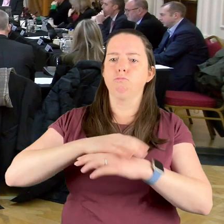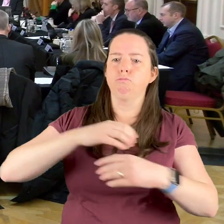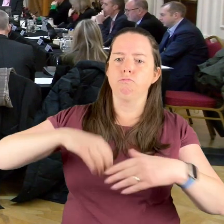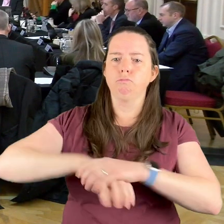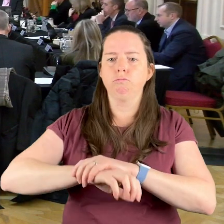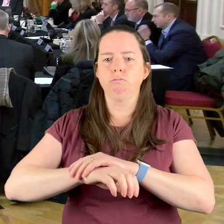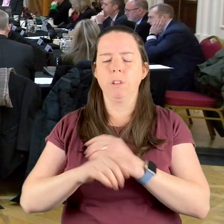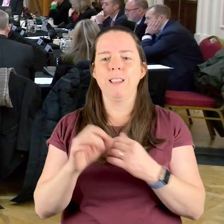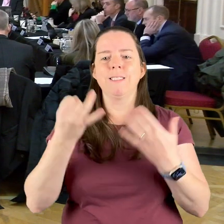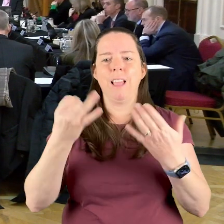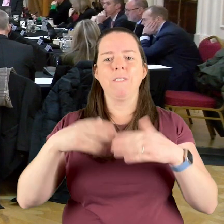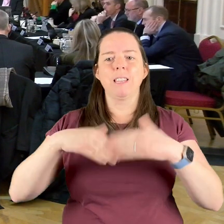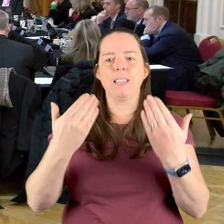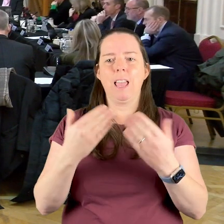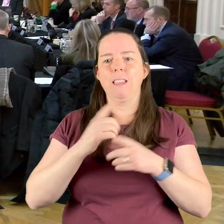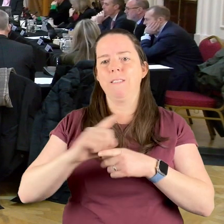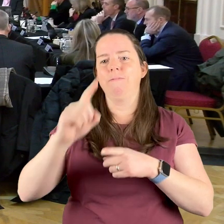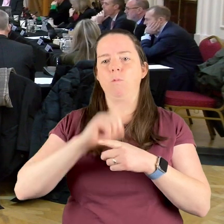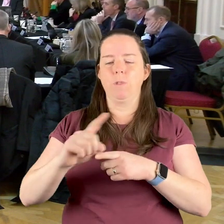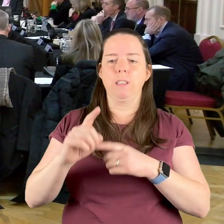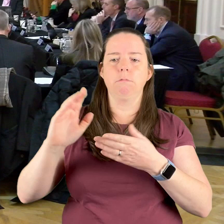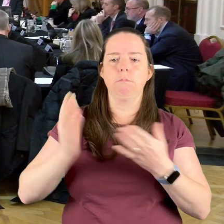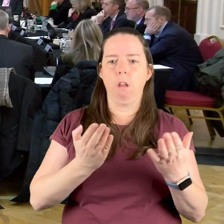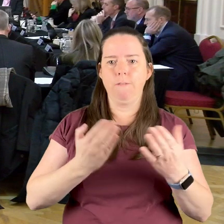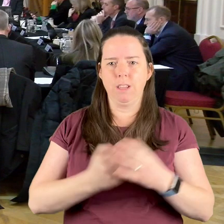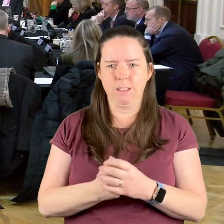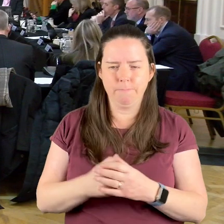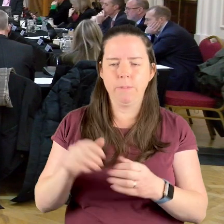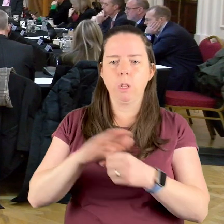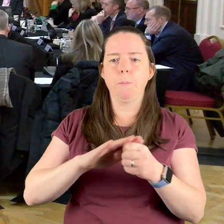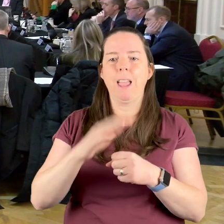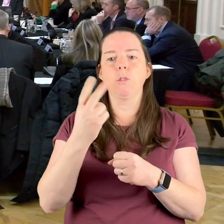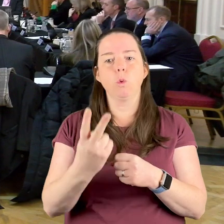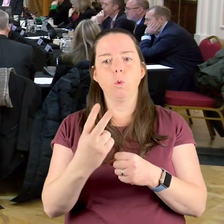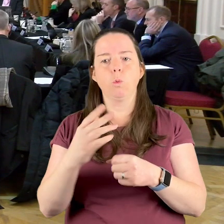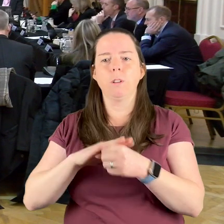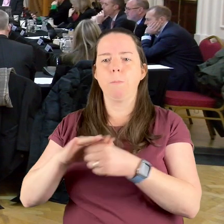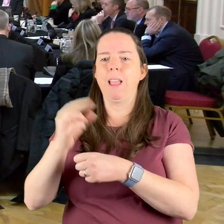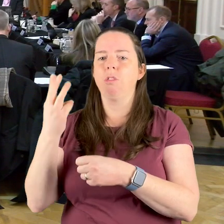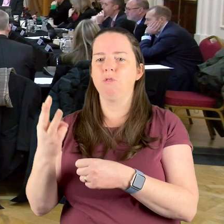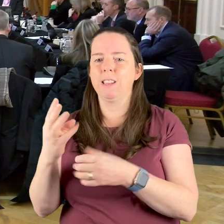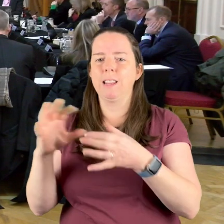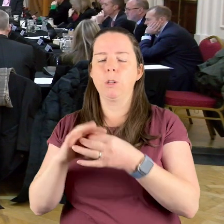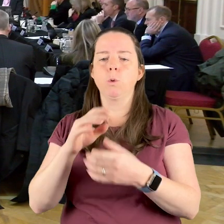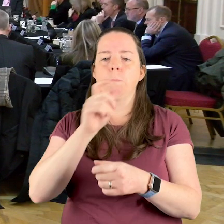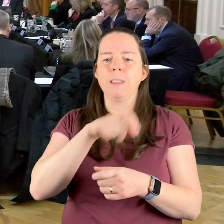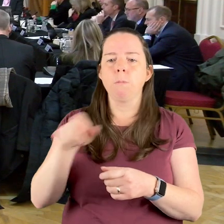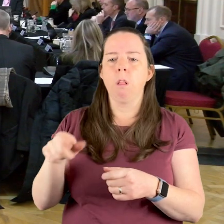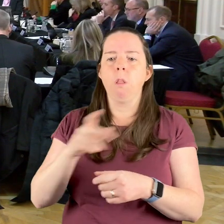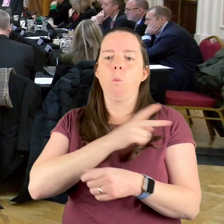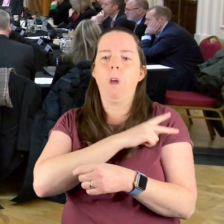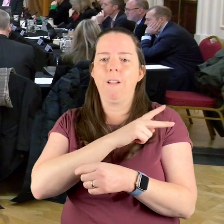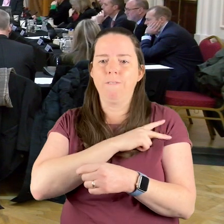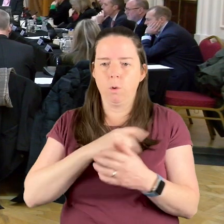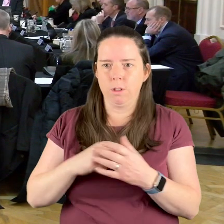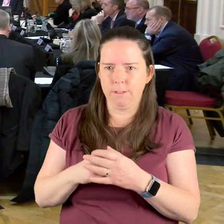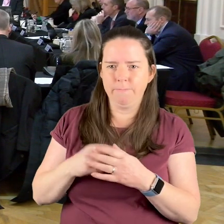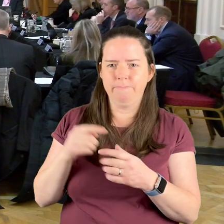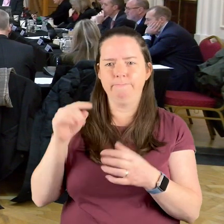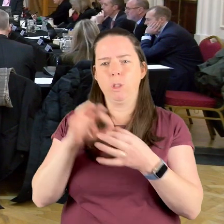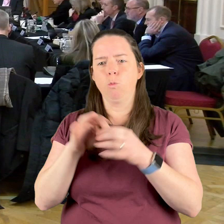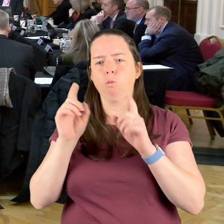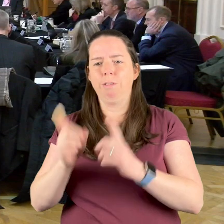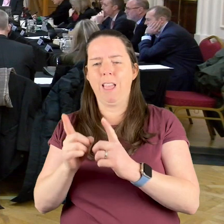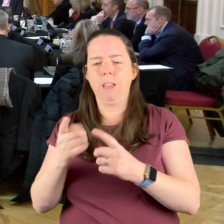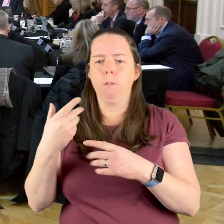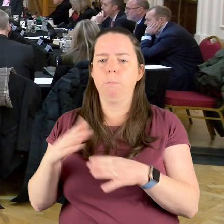at a proactive approach, and it's a 7 days a week service. Then Dobie 2 and 3 is about people and workforce.